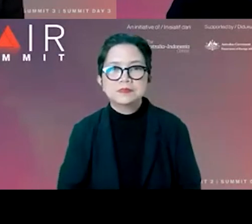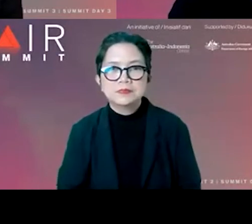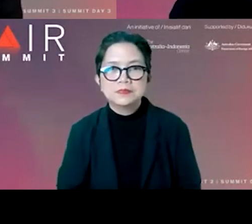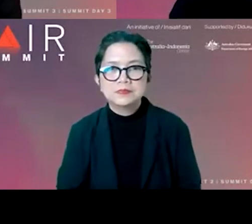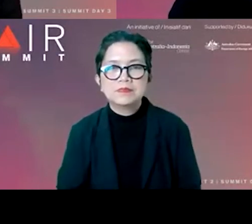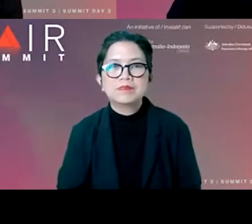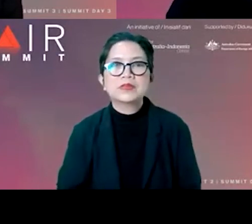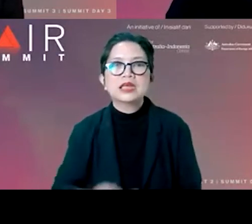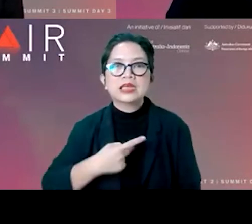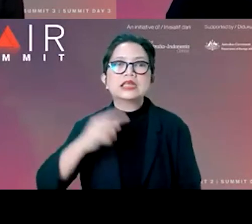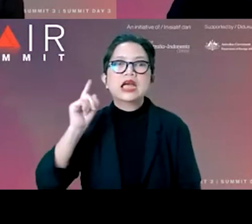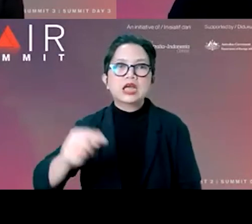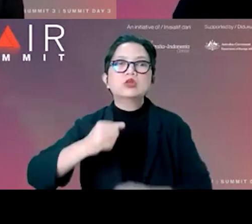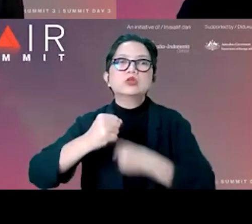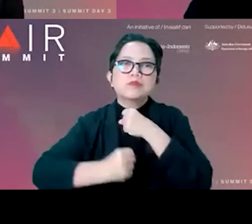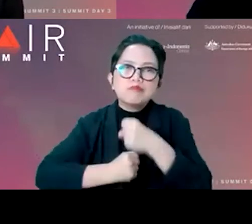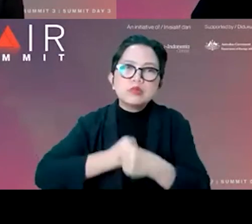Bututi.